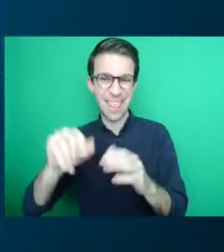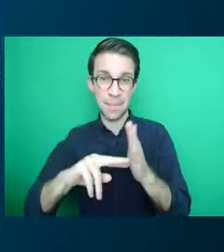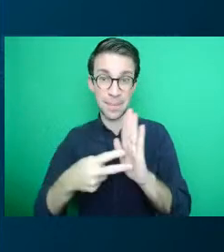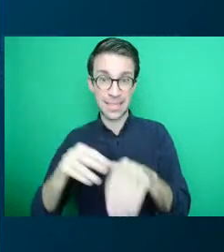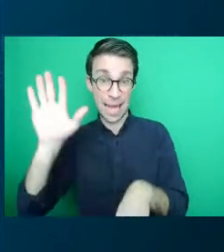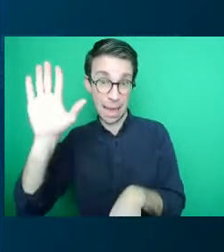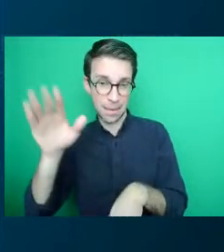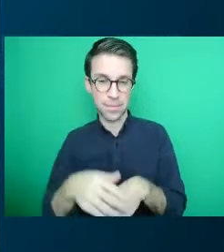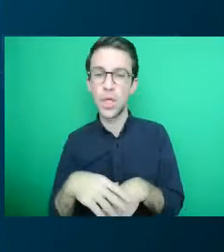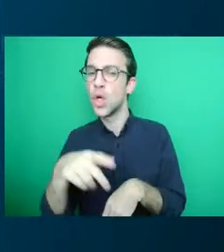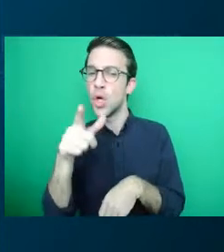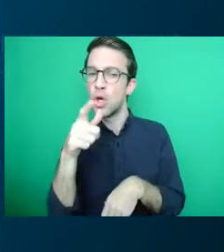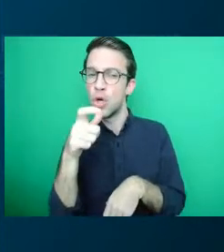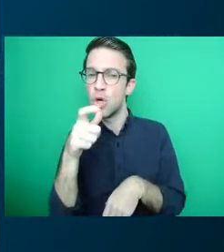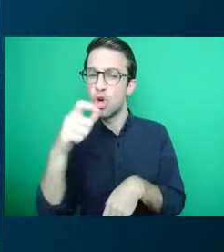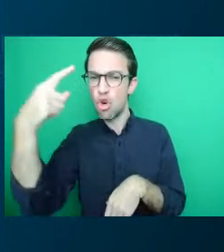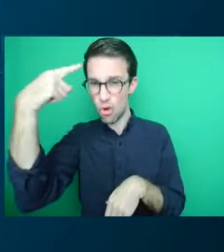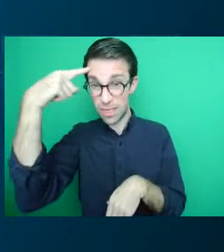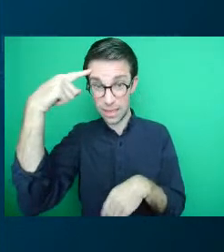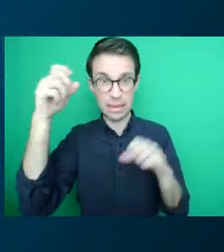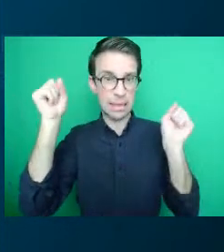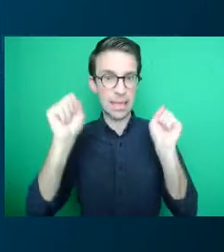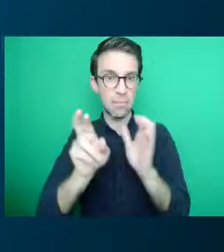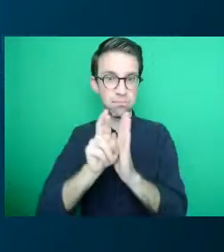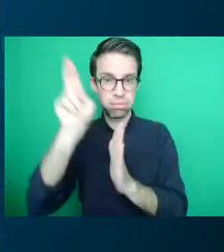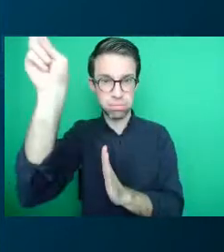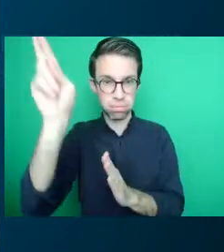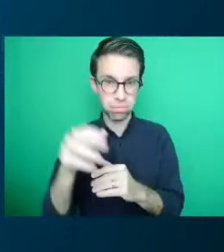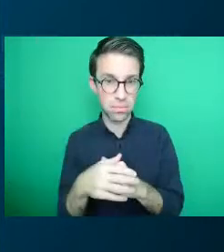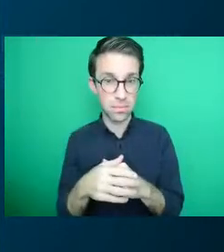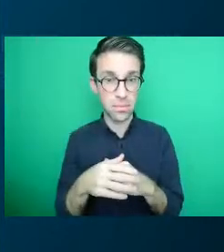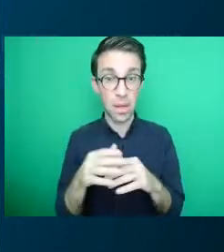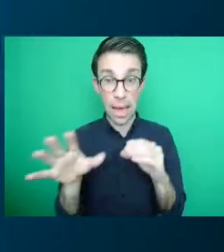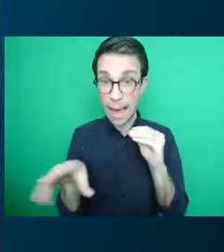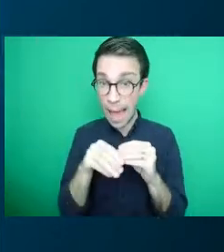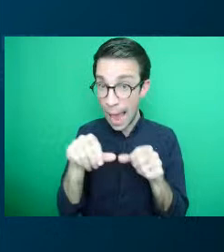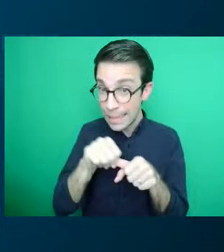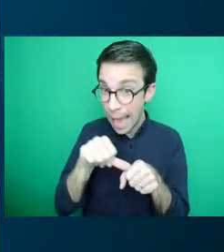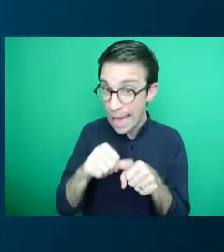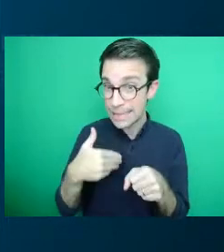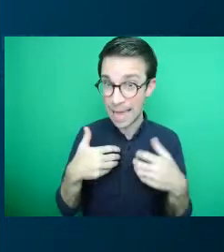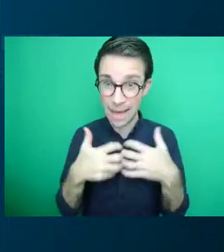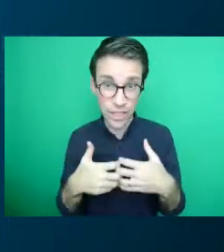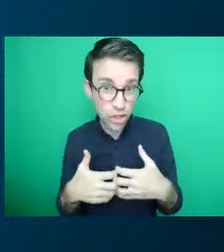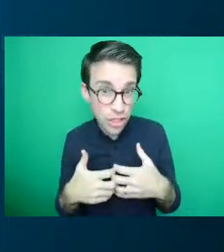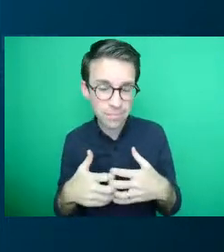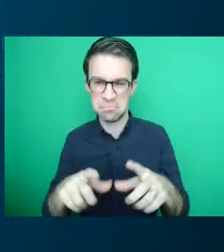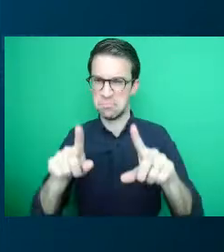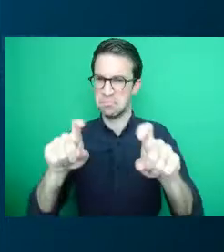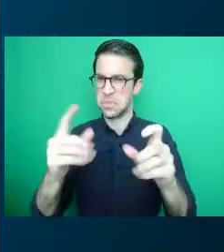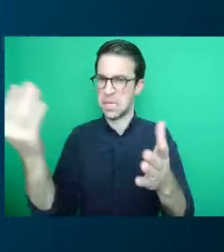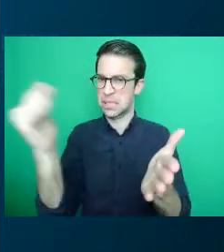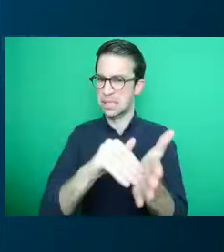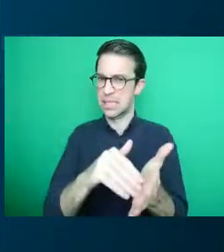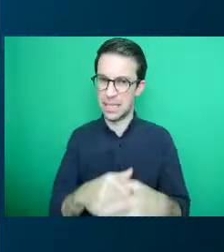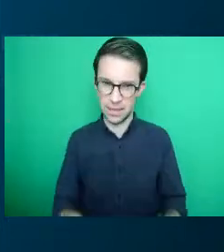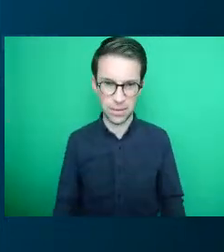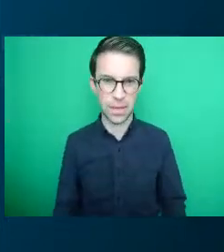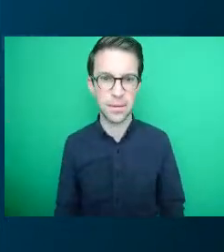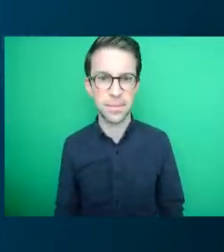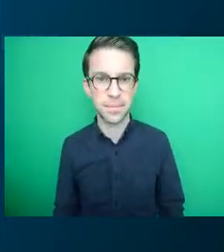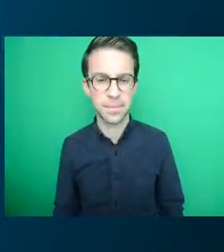Who thinks this is going to space? Let me know. We can give it a try. We've added fuel. Put it back out on the launch pad. This is our guest test and revise,